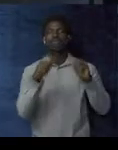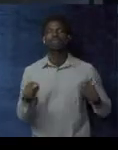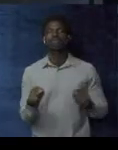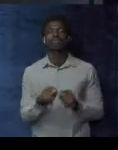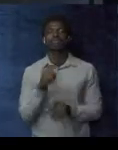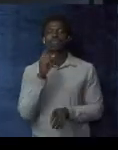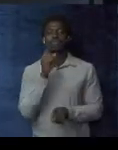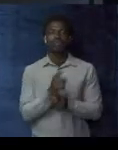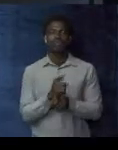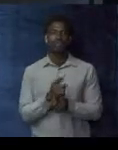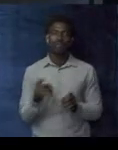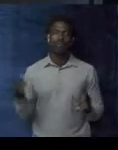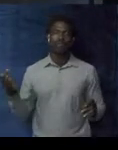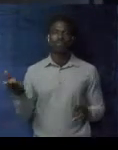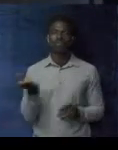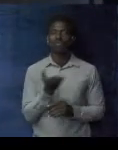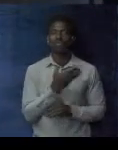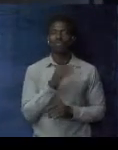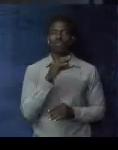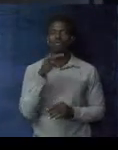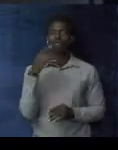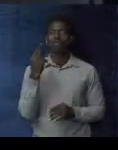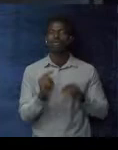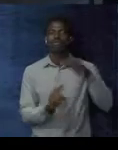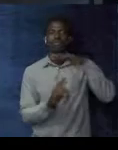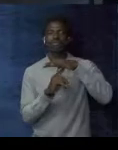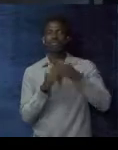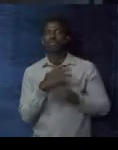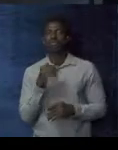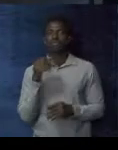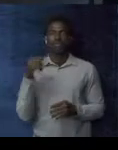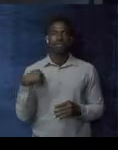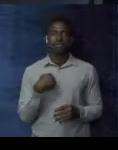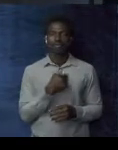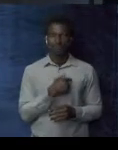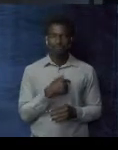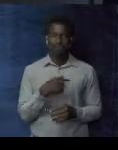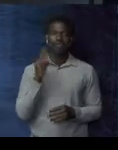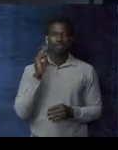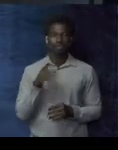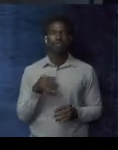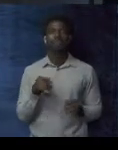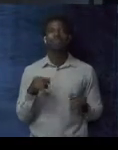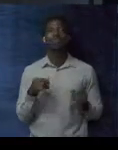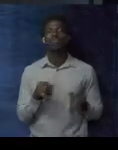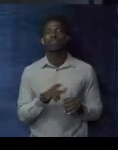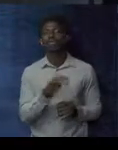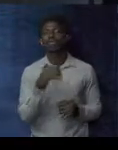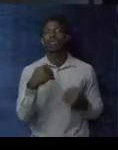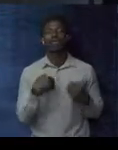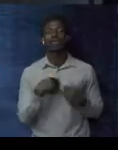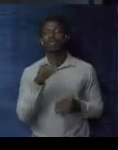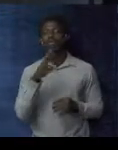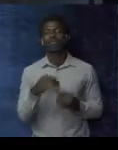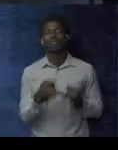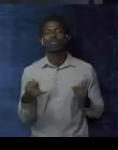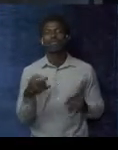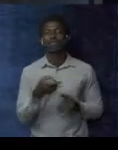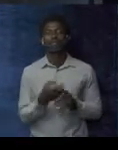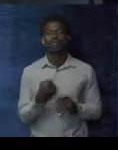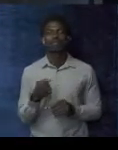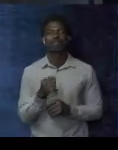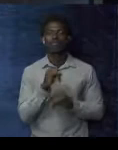top of an isosceles triangle and you get an isosceles trapezoid. It will still have one line of symmetry carried from